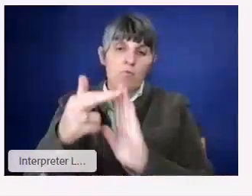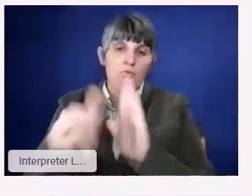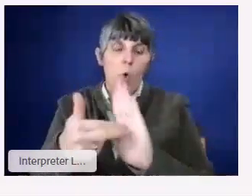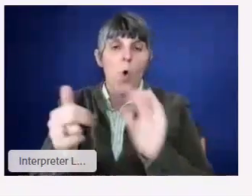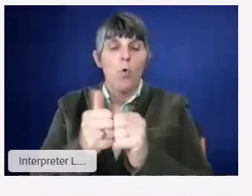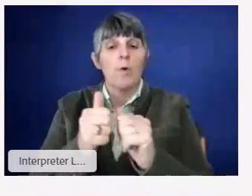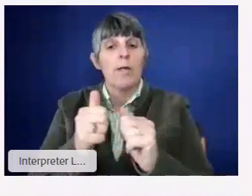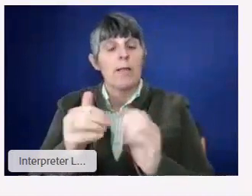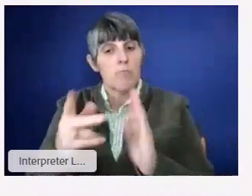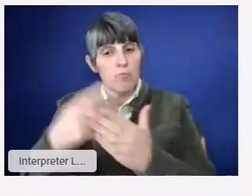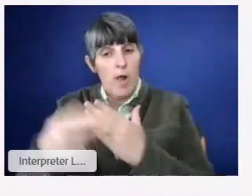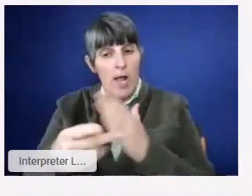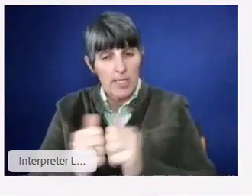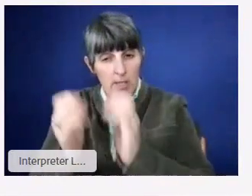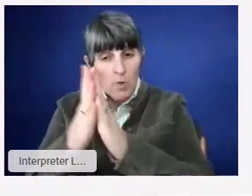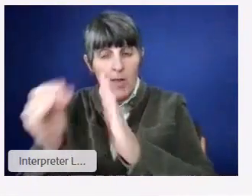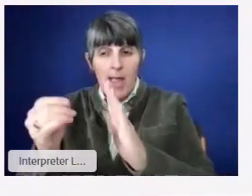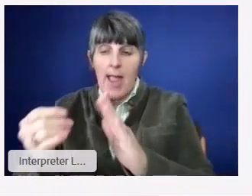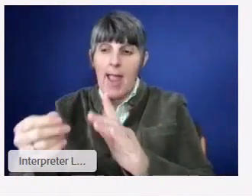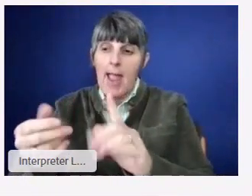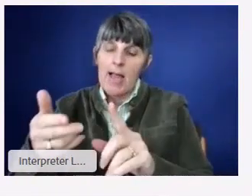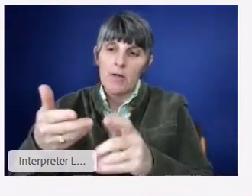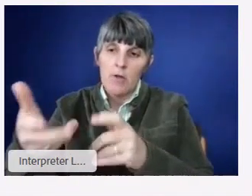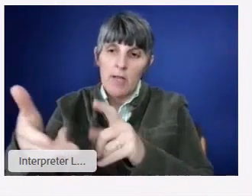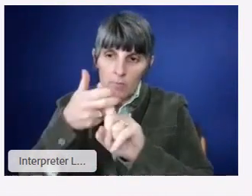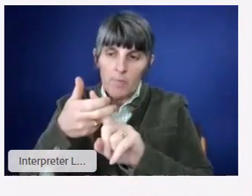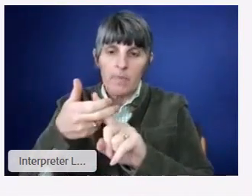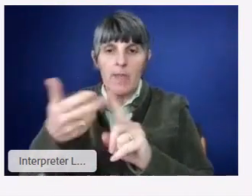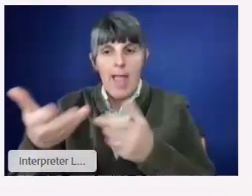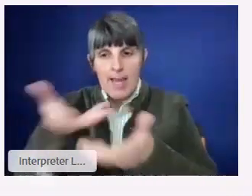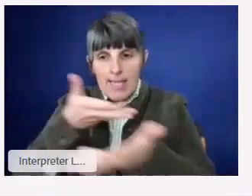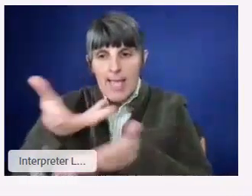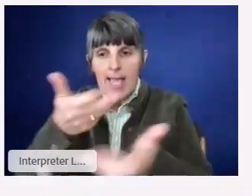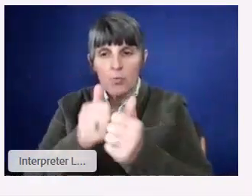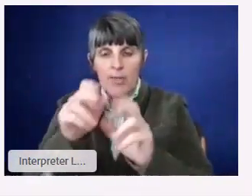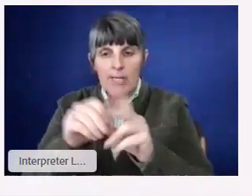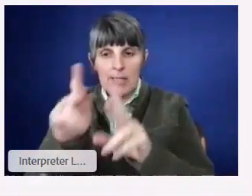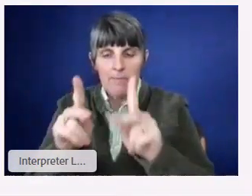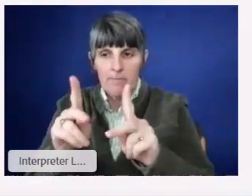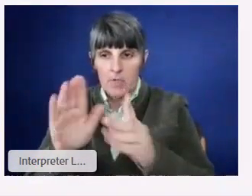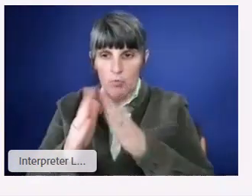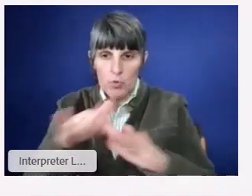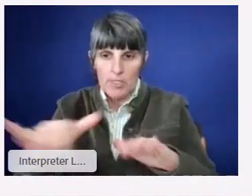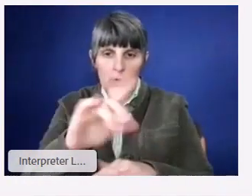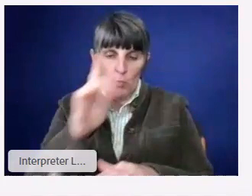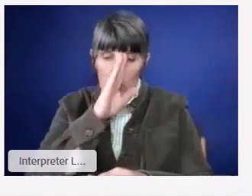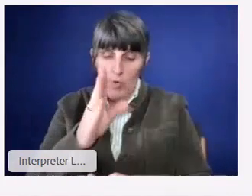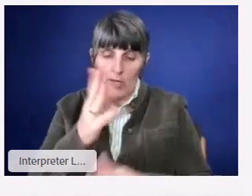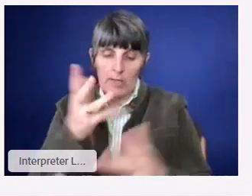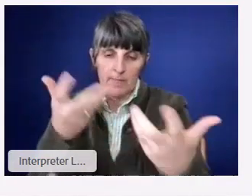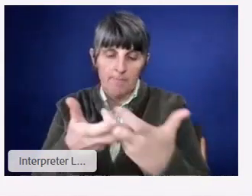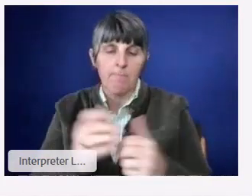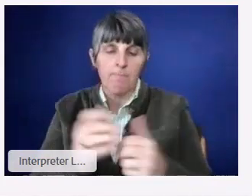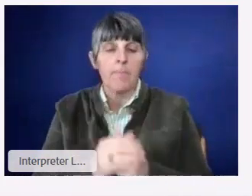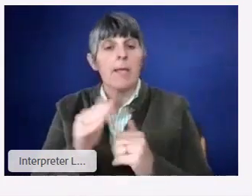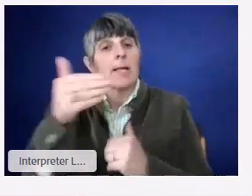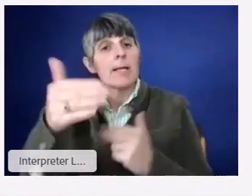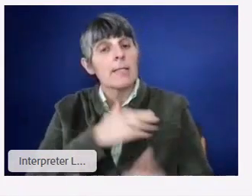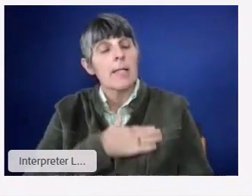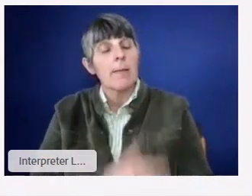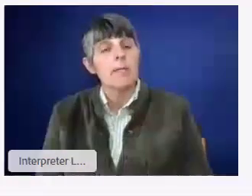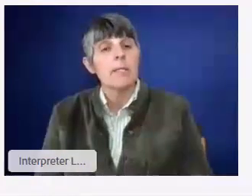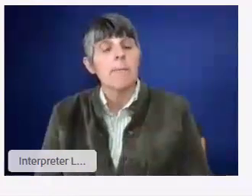and in helping engage and recruit potential project participants within the communities that the stakeholder groups directly serve. Next slide, please.